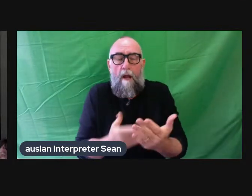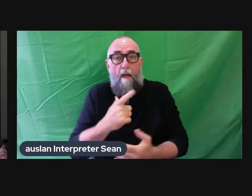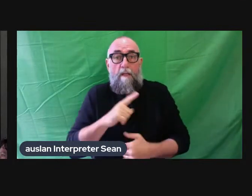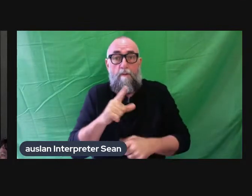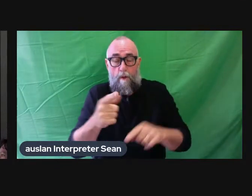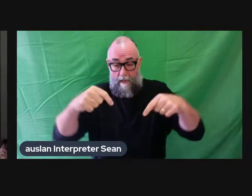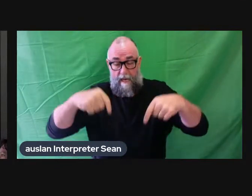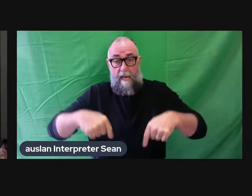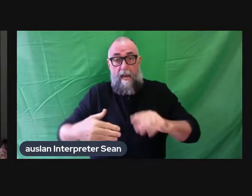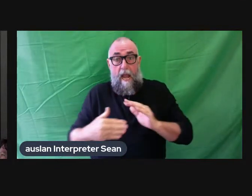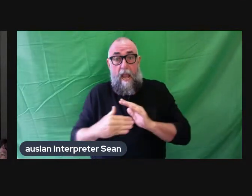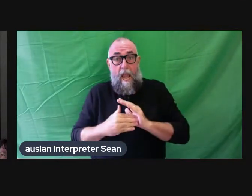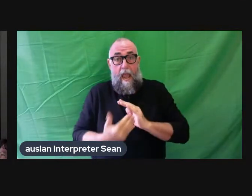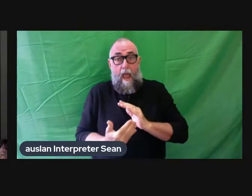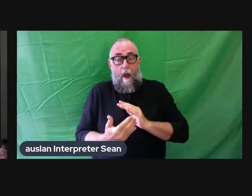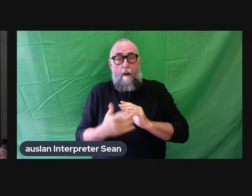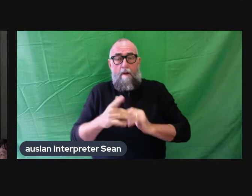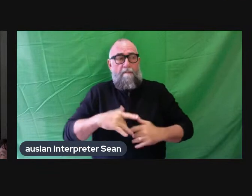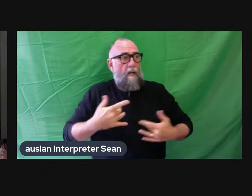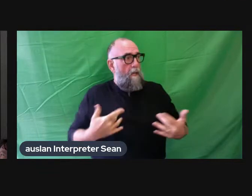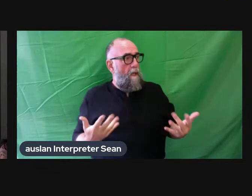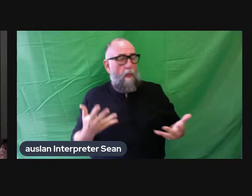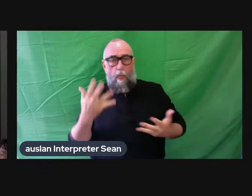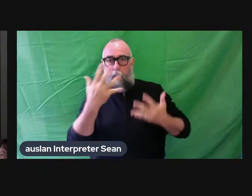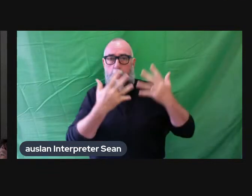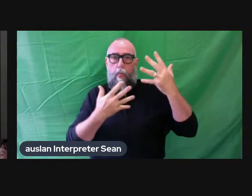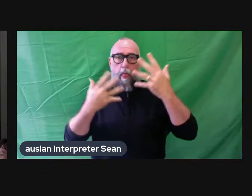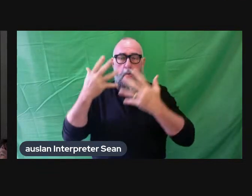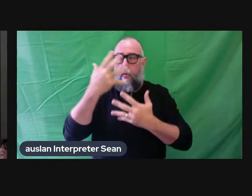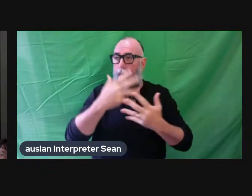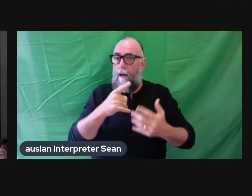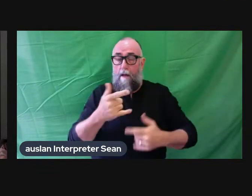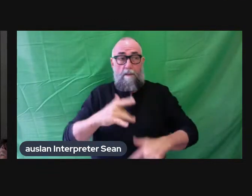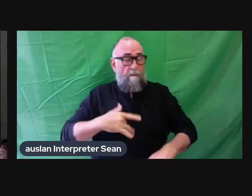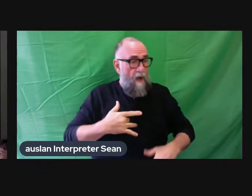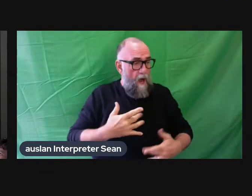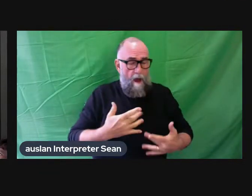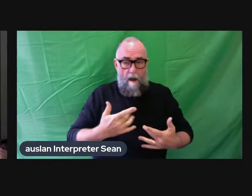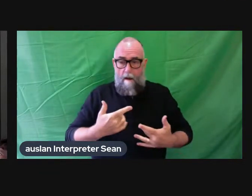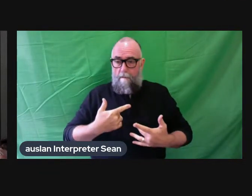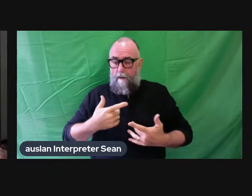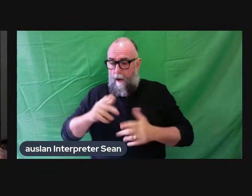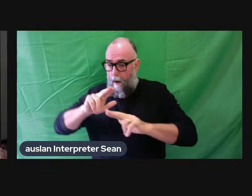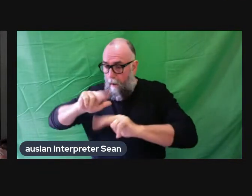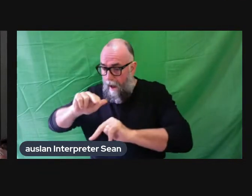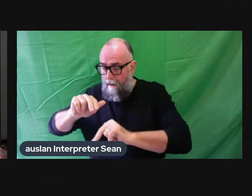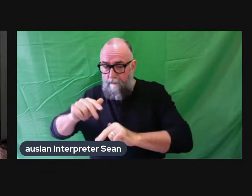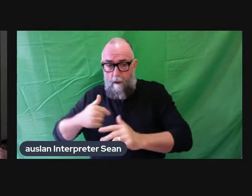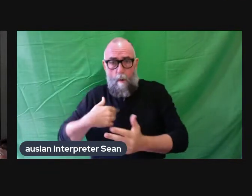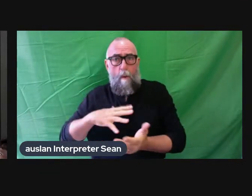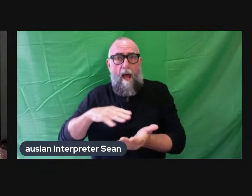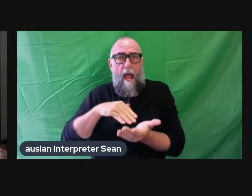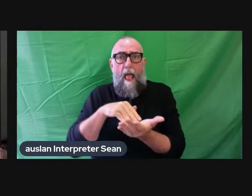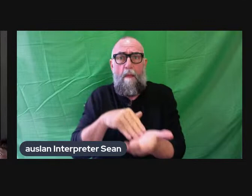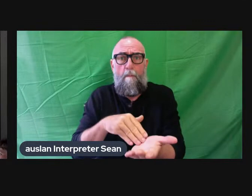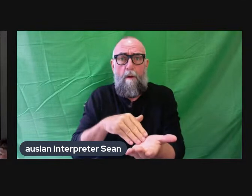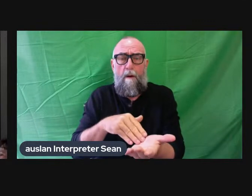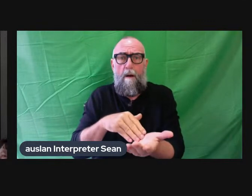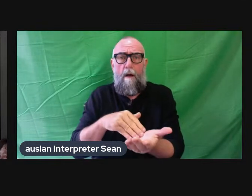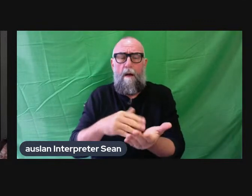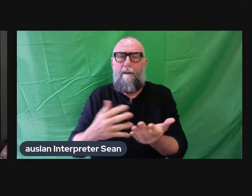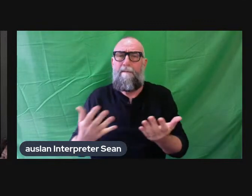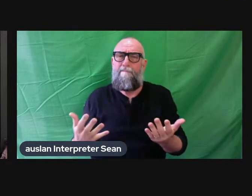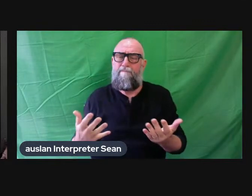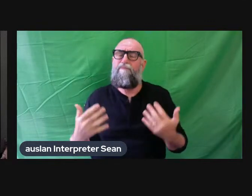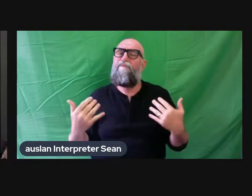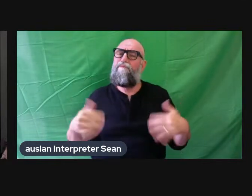either lost, or you survived, or you care, or you're trying to help. And that's all